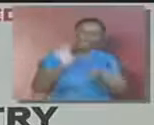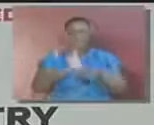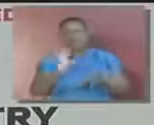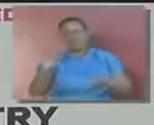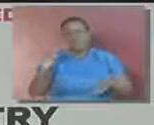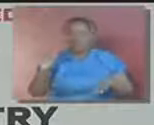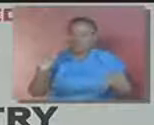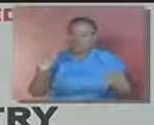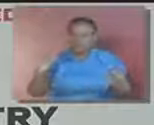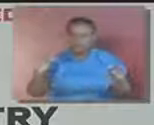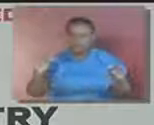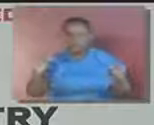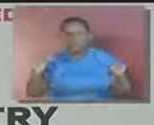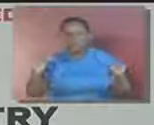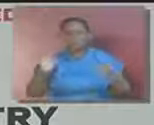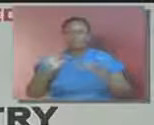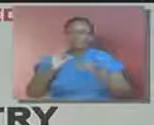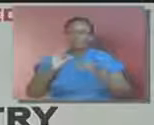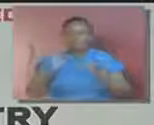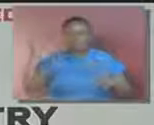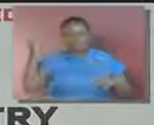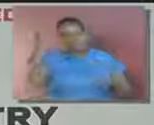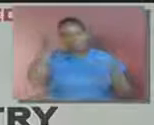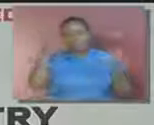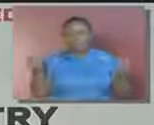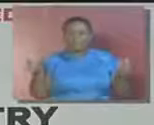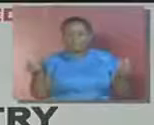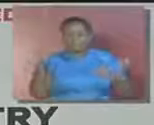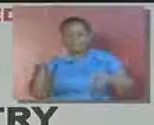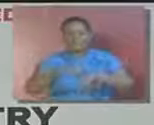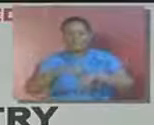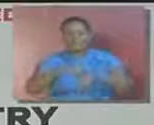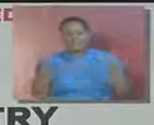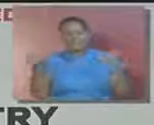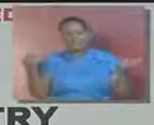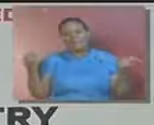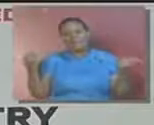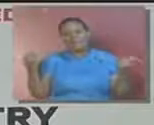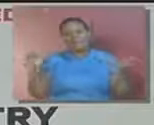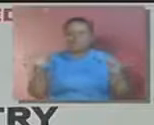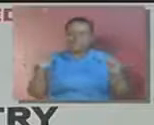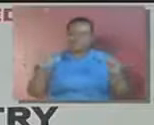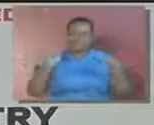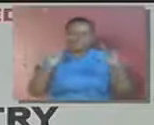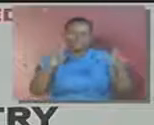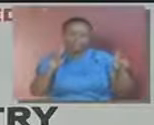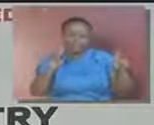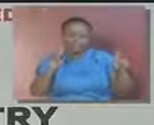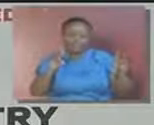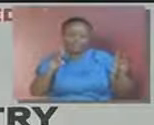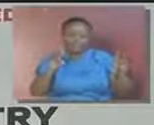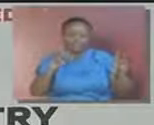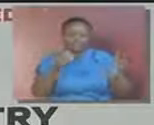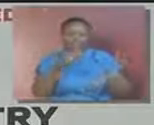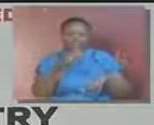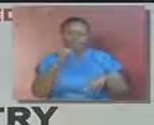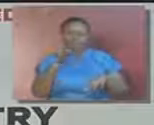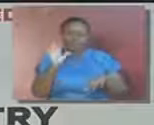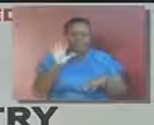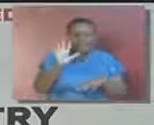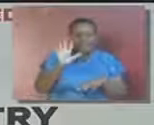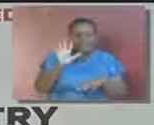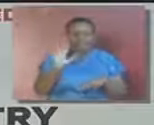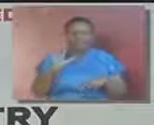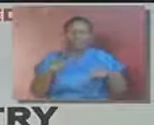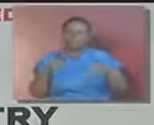Ramadan. And I also want to send out a particular thank you to the Muslim community.